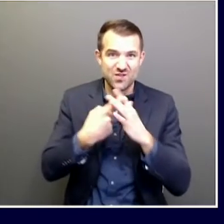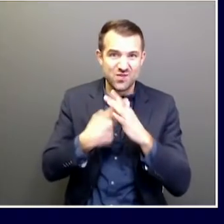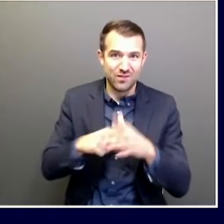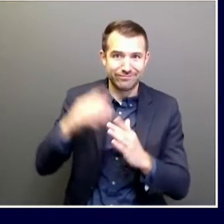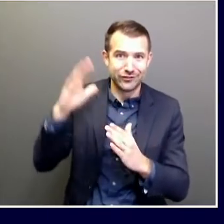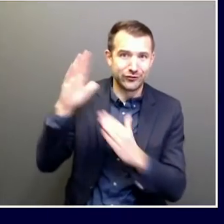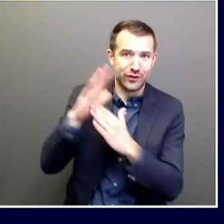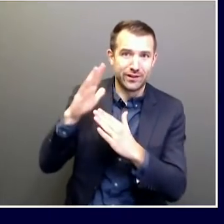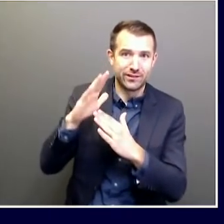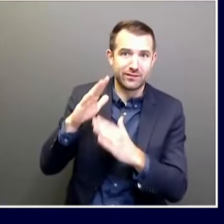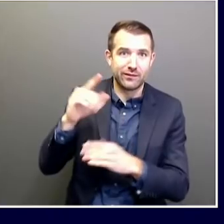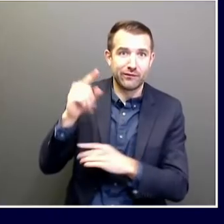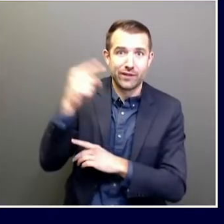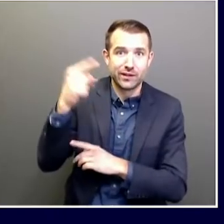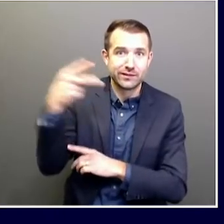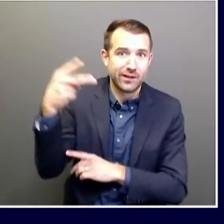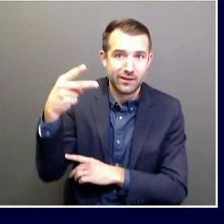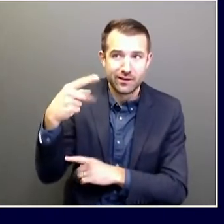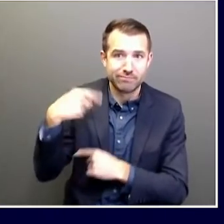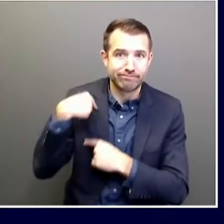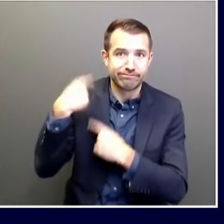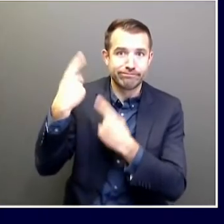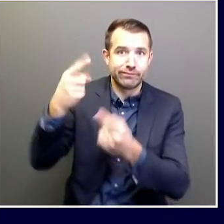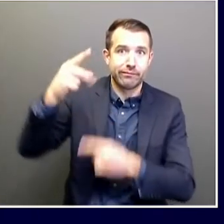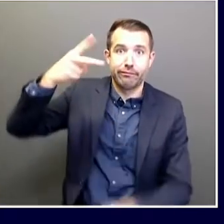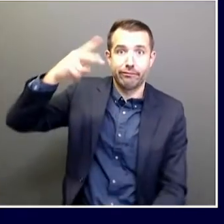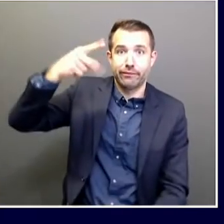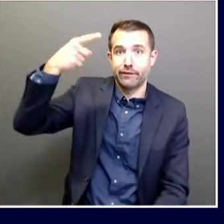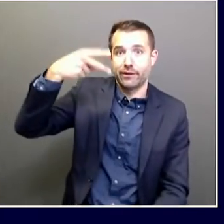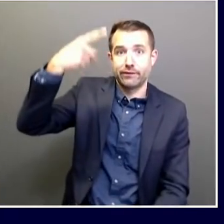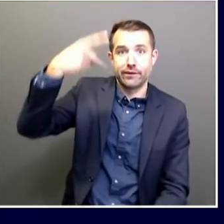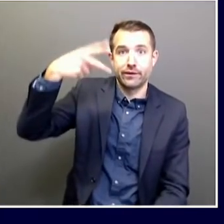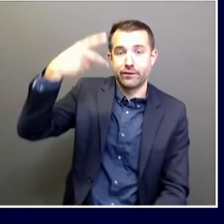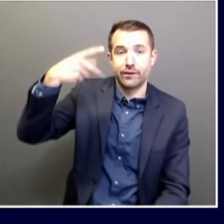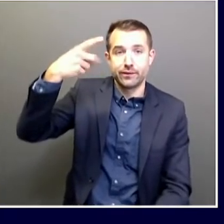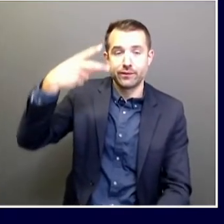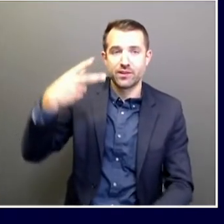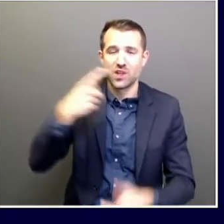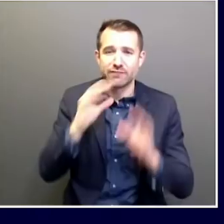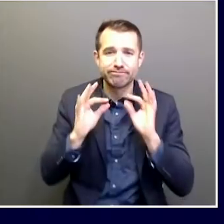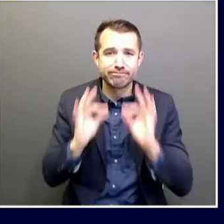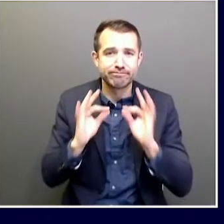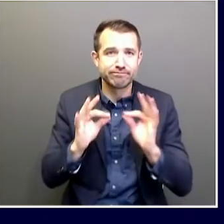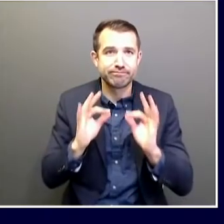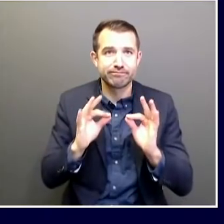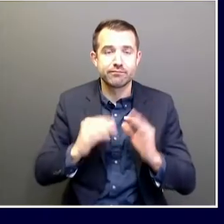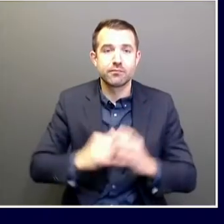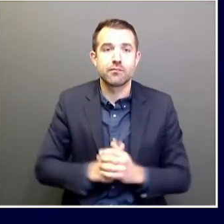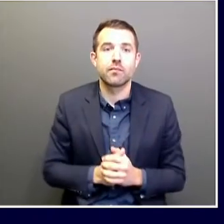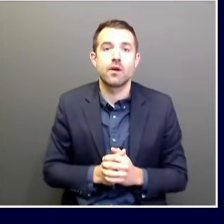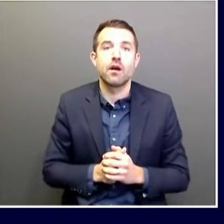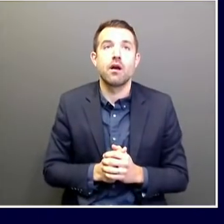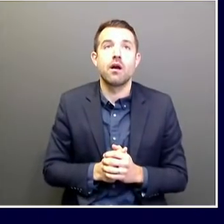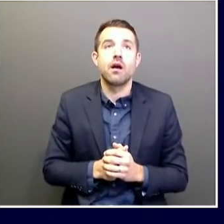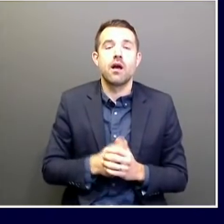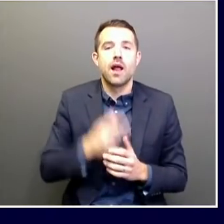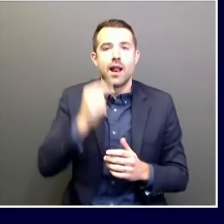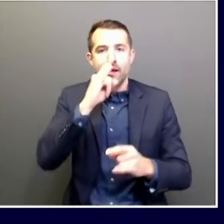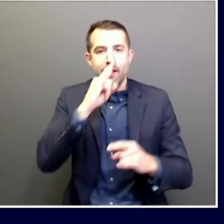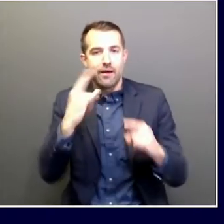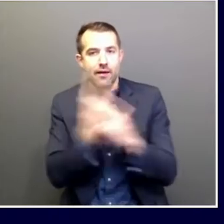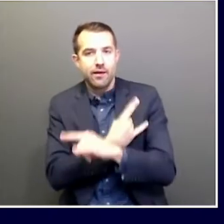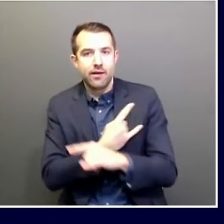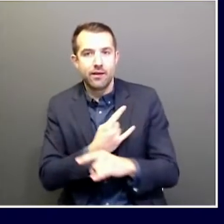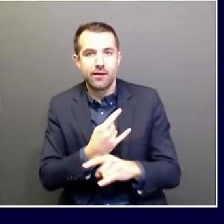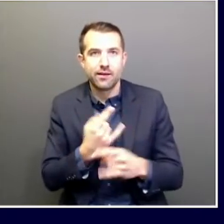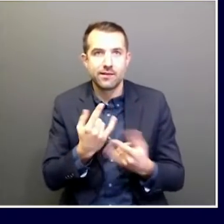there. But here's what's interesting. Because we vaccinated a lot of people, and we did so early on, the